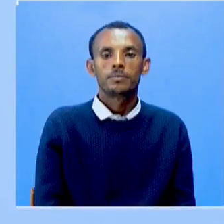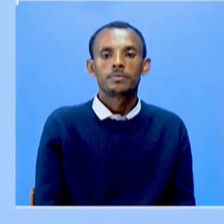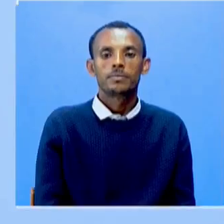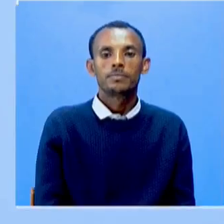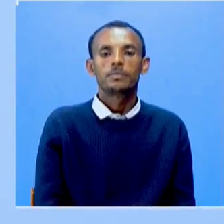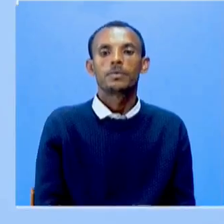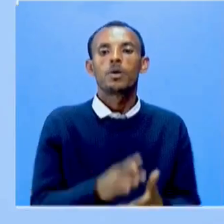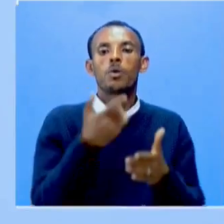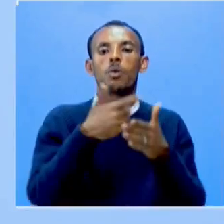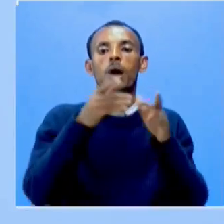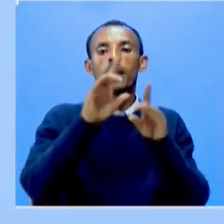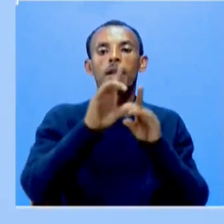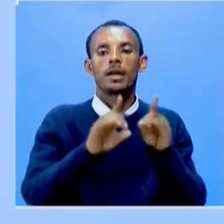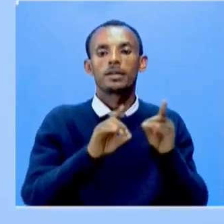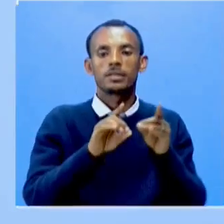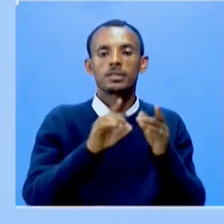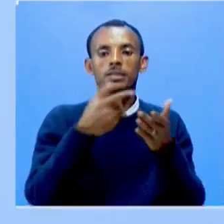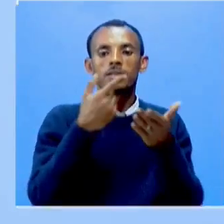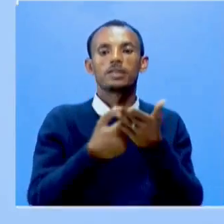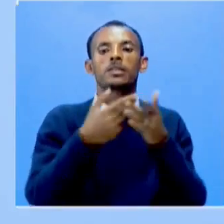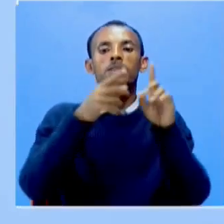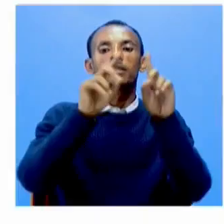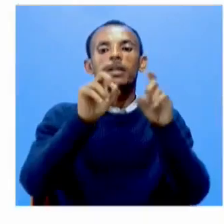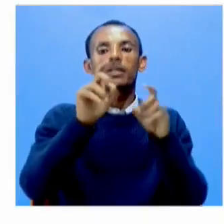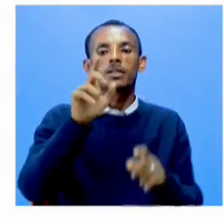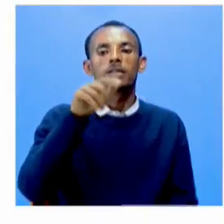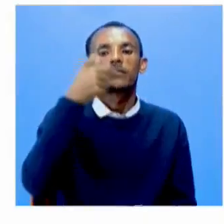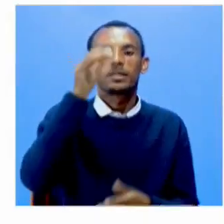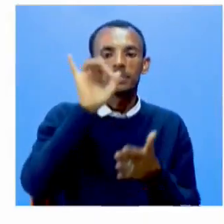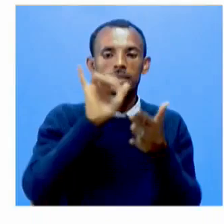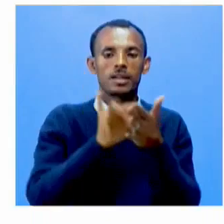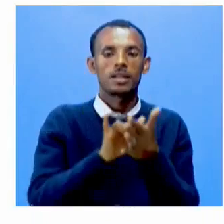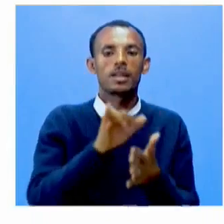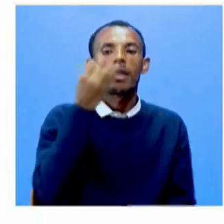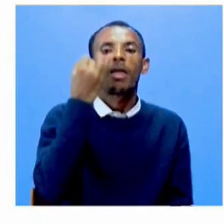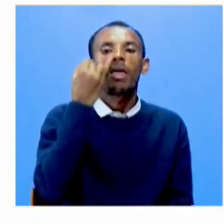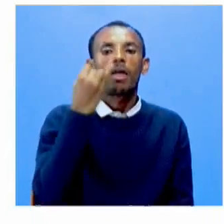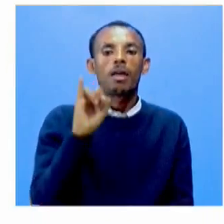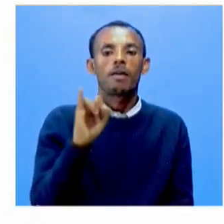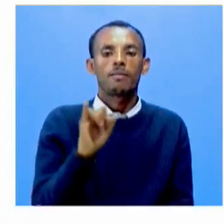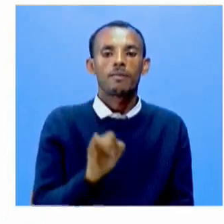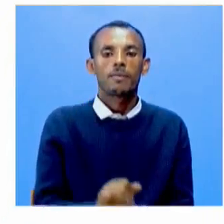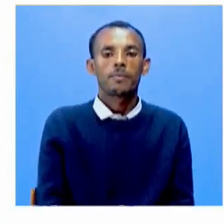What does this test say? Says if